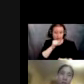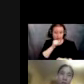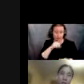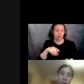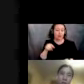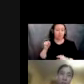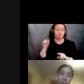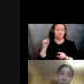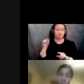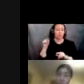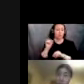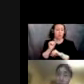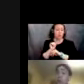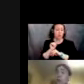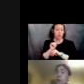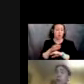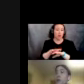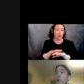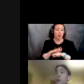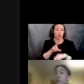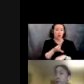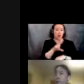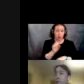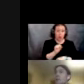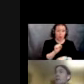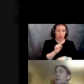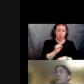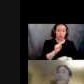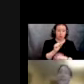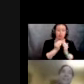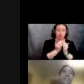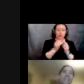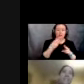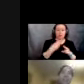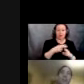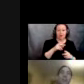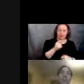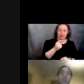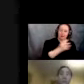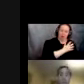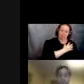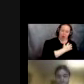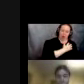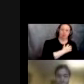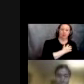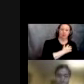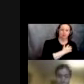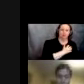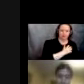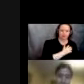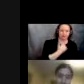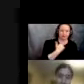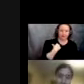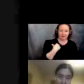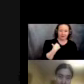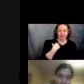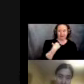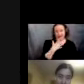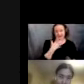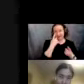US cutter ship called the Bear, and which has another bit of famous history as